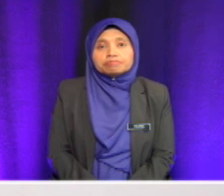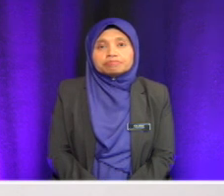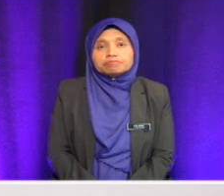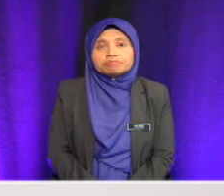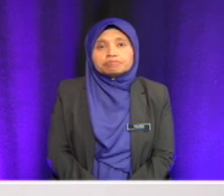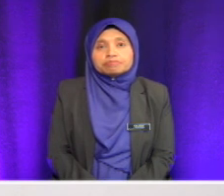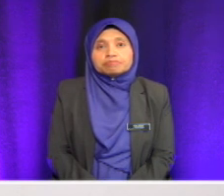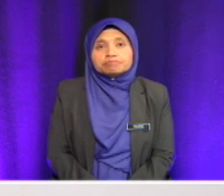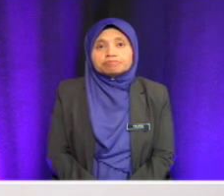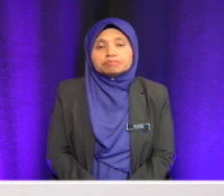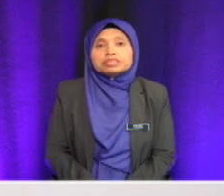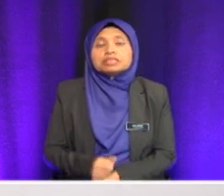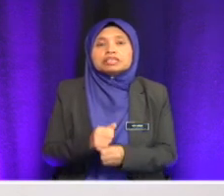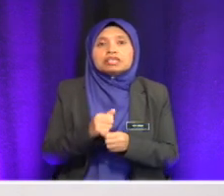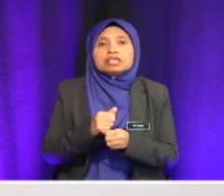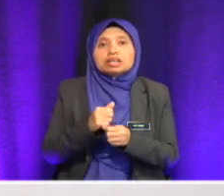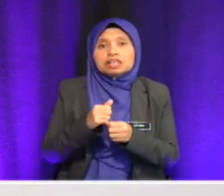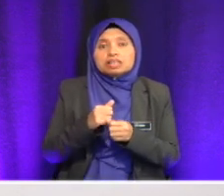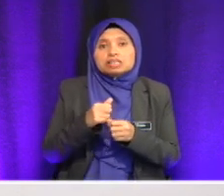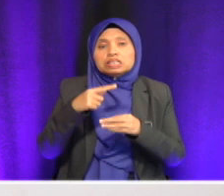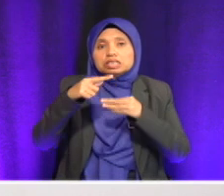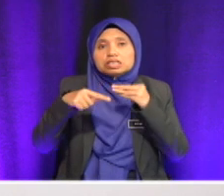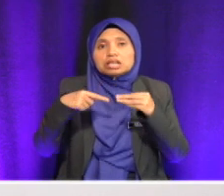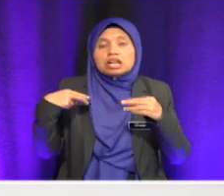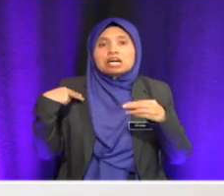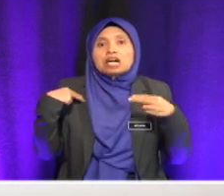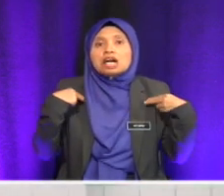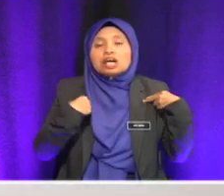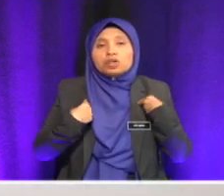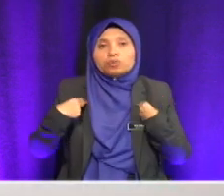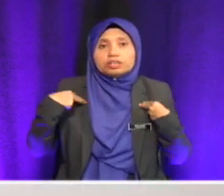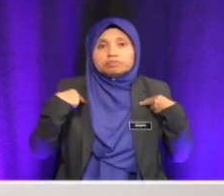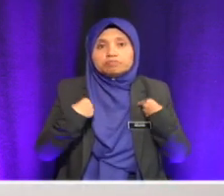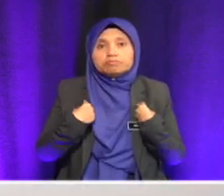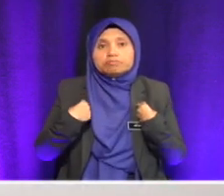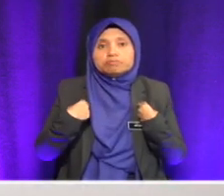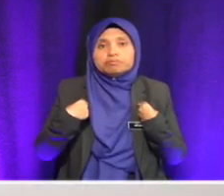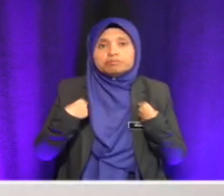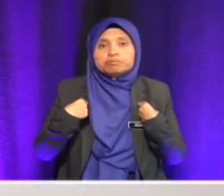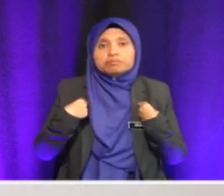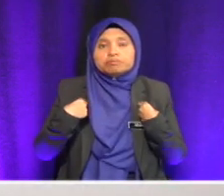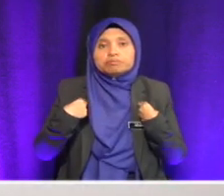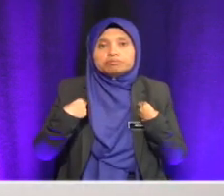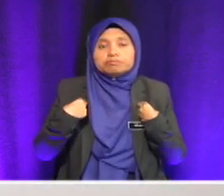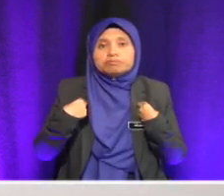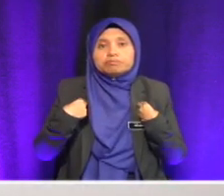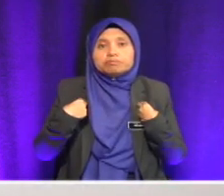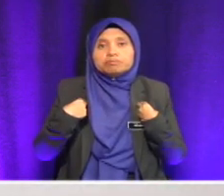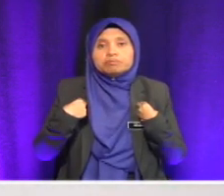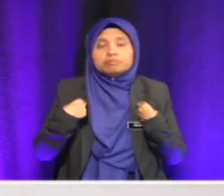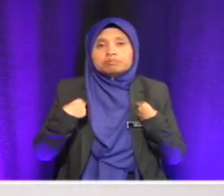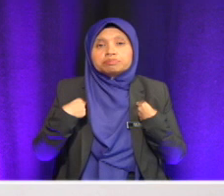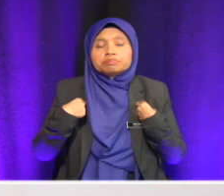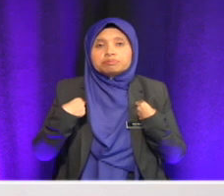So what The is- most amazing fact about octopus is it can regrow its arm if